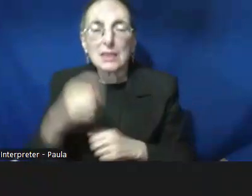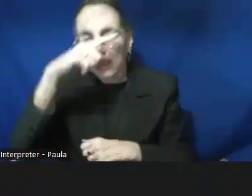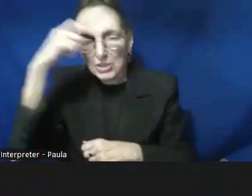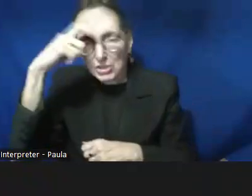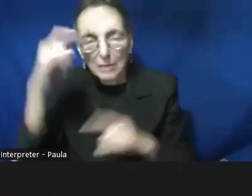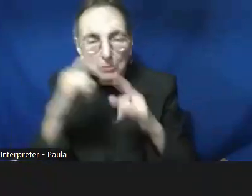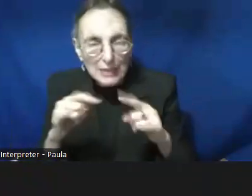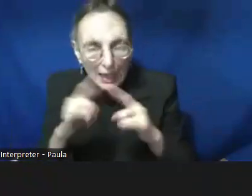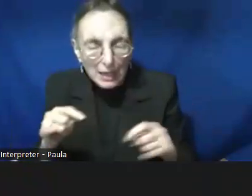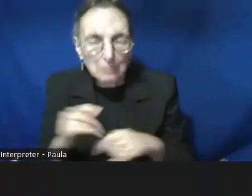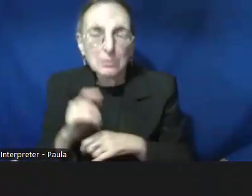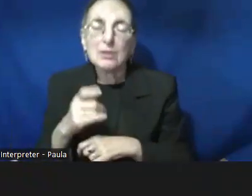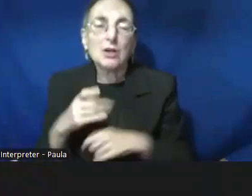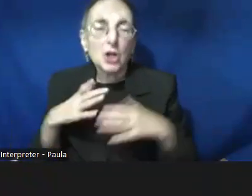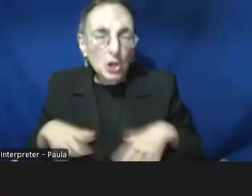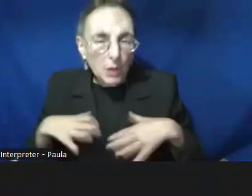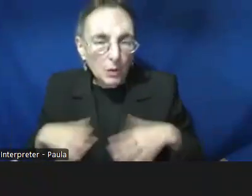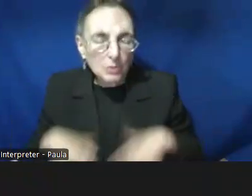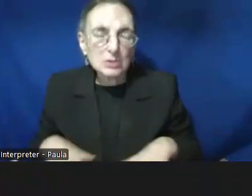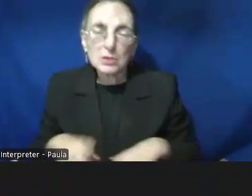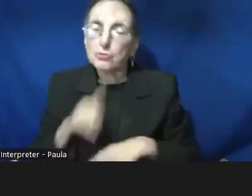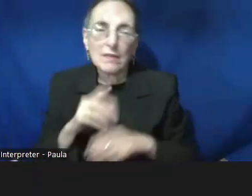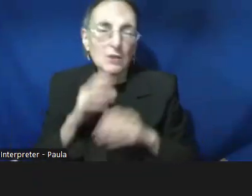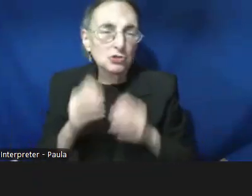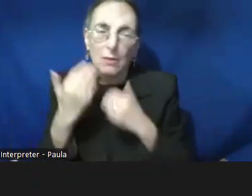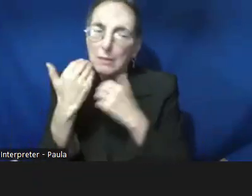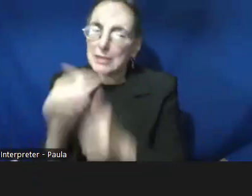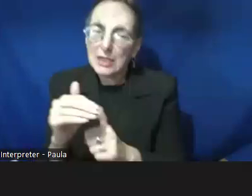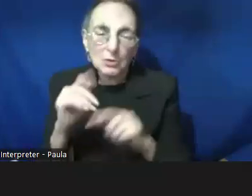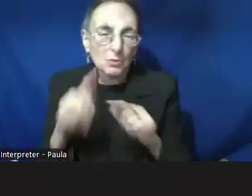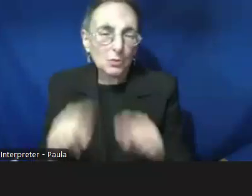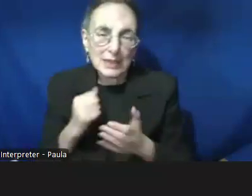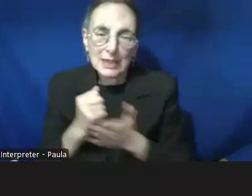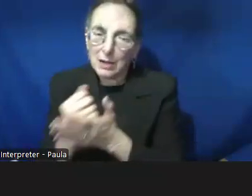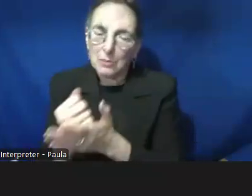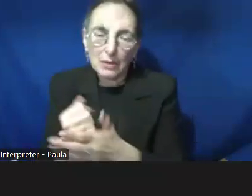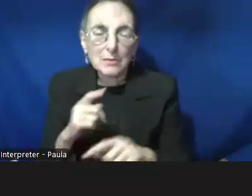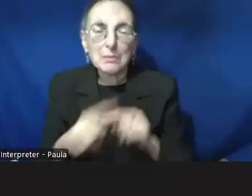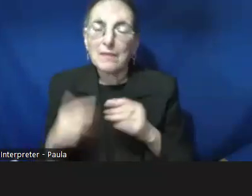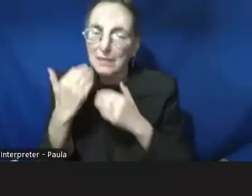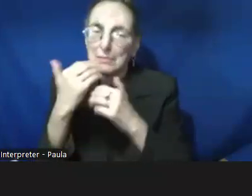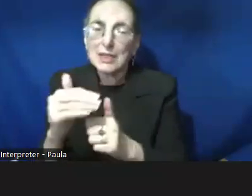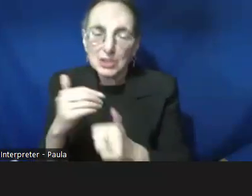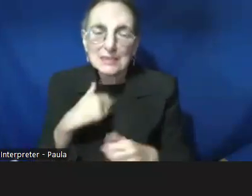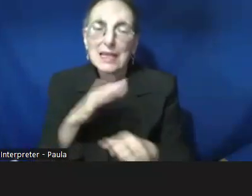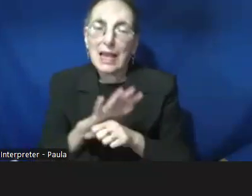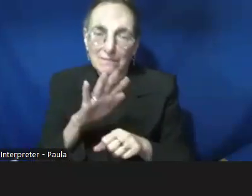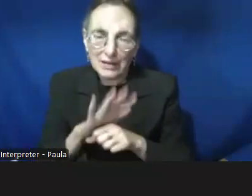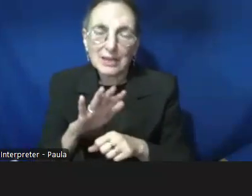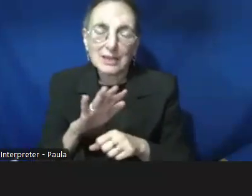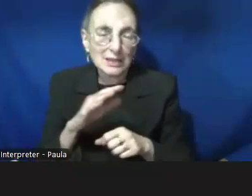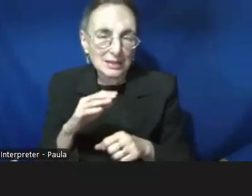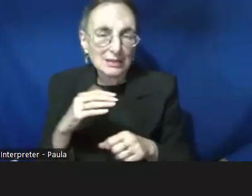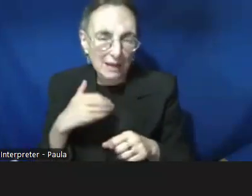a limitation on what we can assist with. The limitation is on having enough money to go around because there is such a